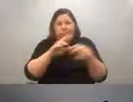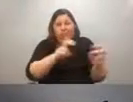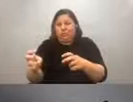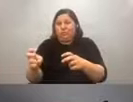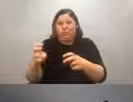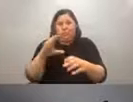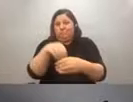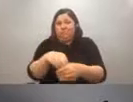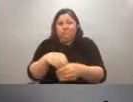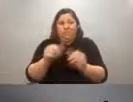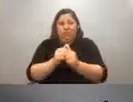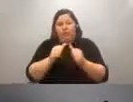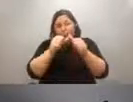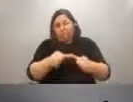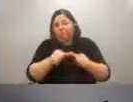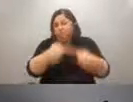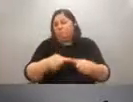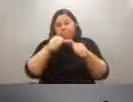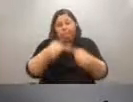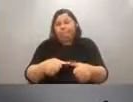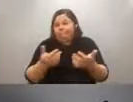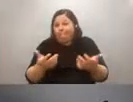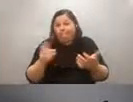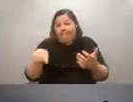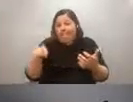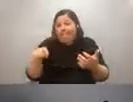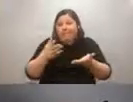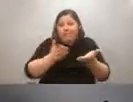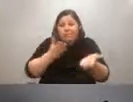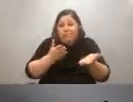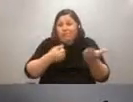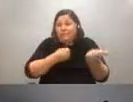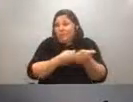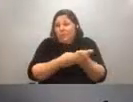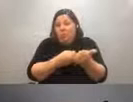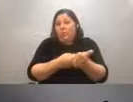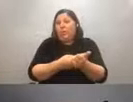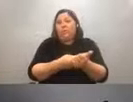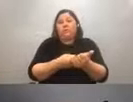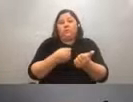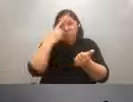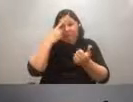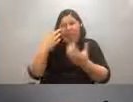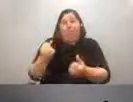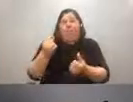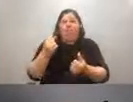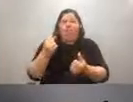with that with that kind of chronic um need for services and supports and so our our clients and those we serve um